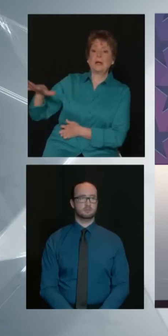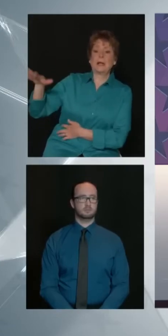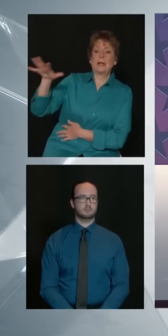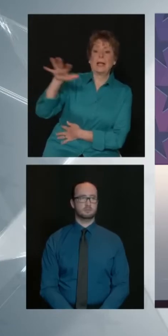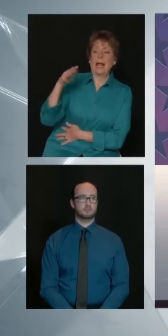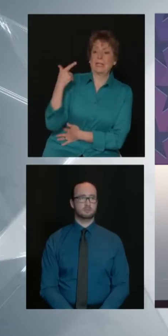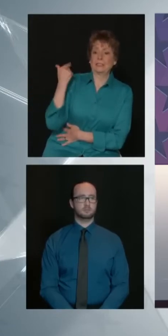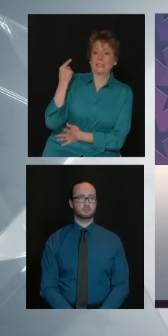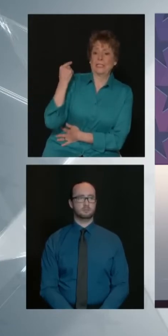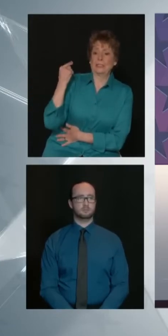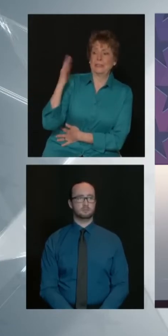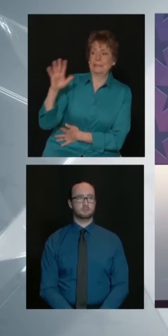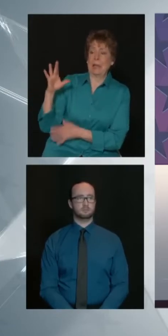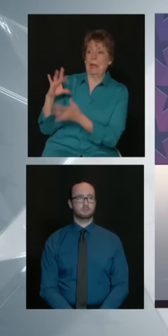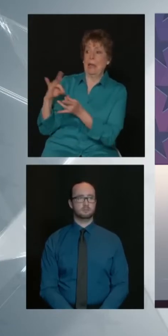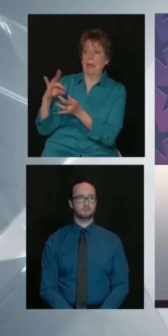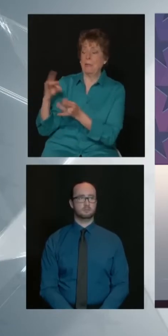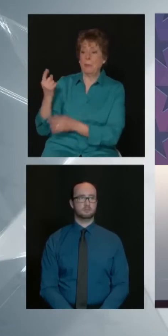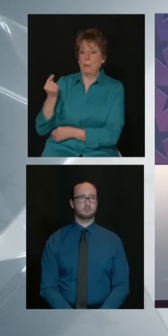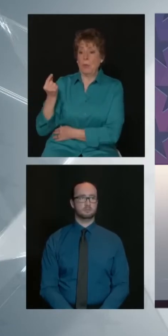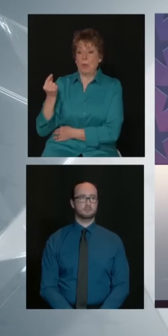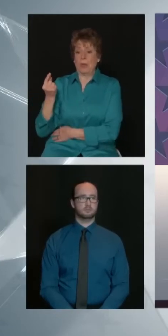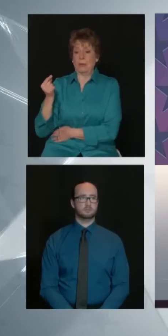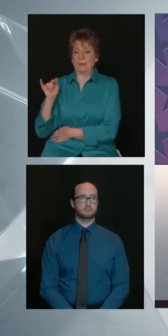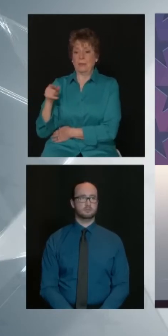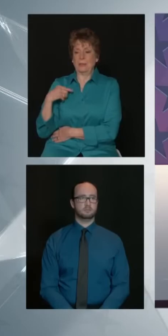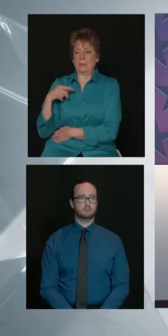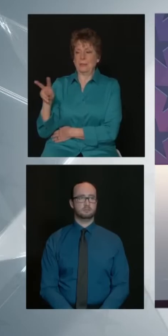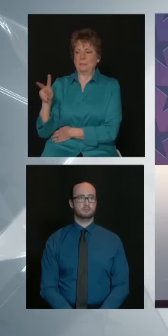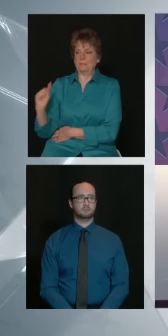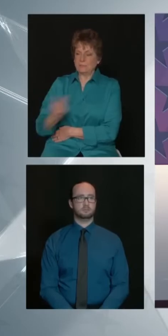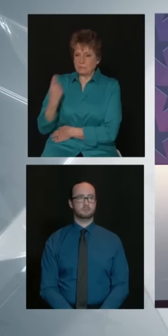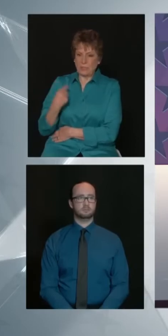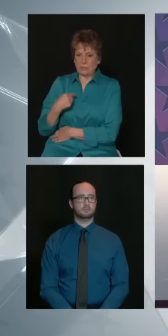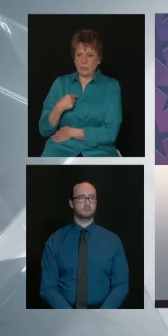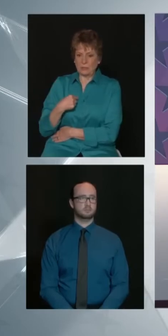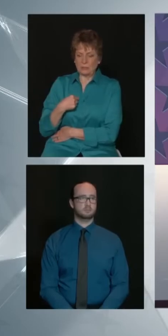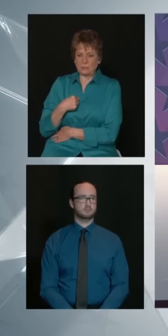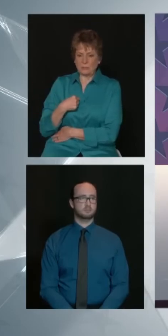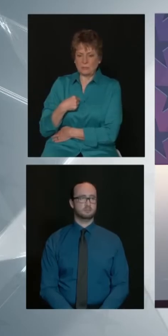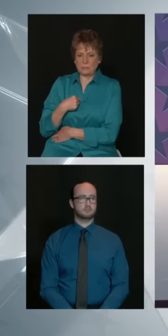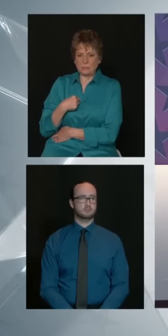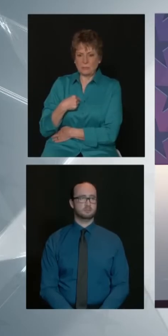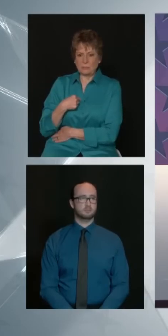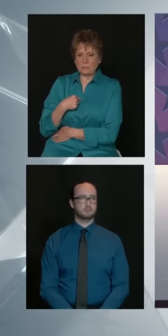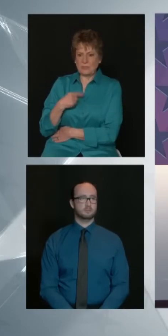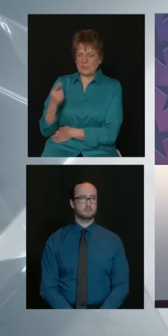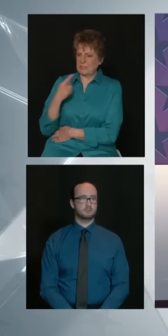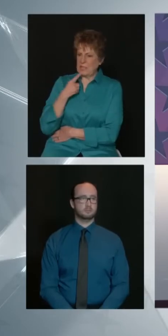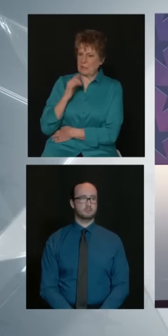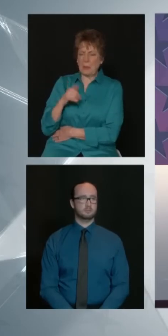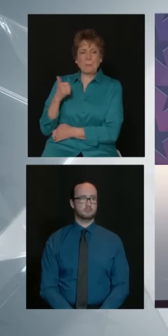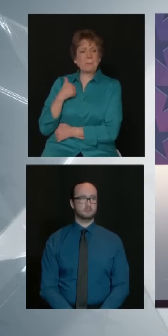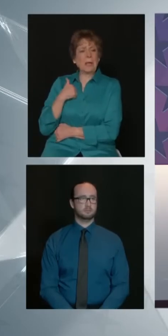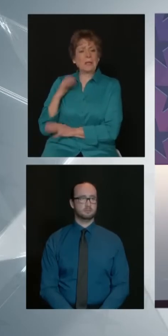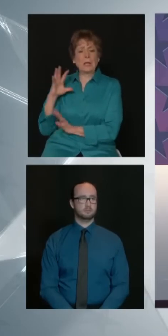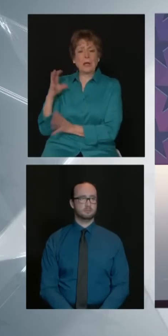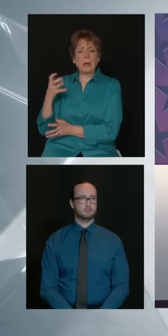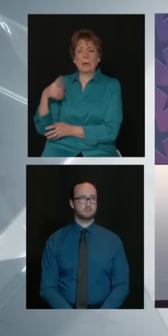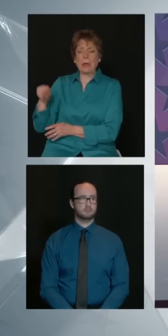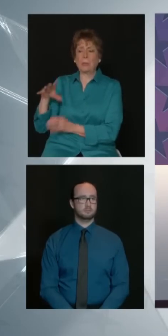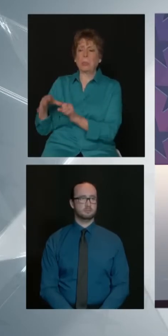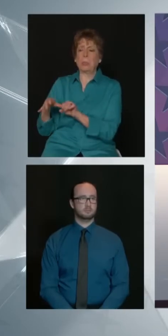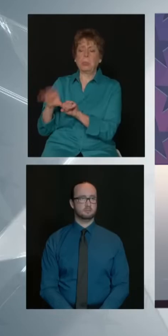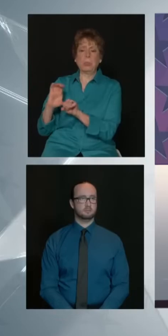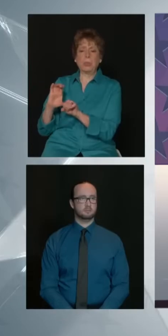kind of insulting, let me just say. You know, saying our military is totally incompetent, saying there's rot in the military, you know, saying things